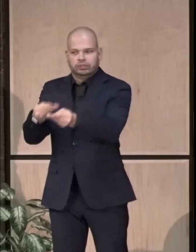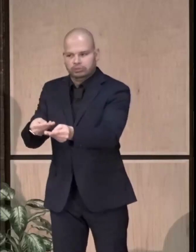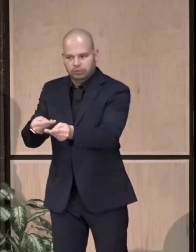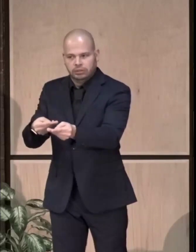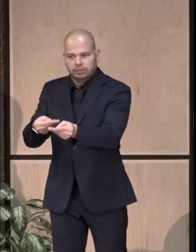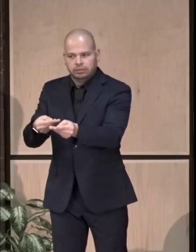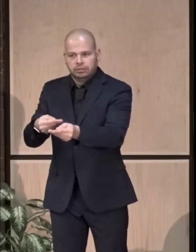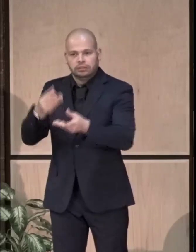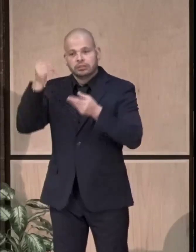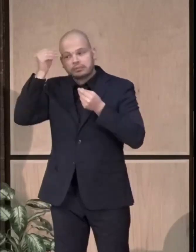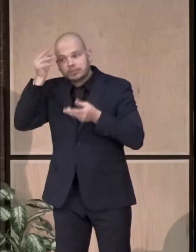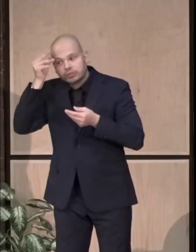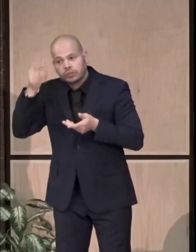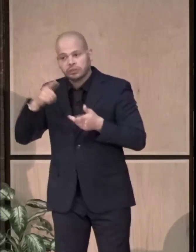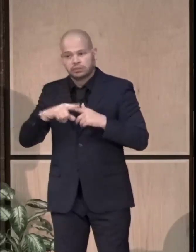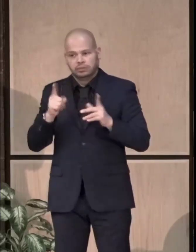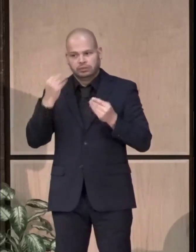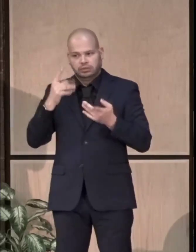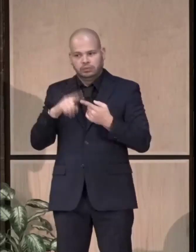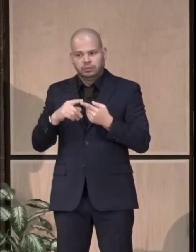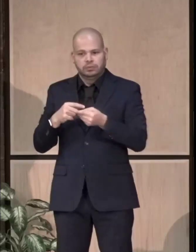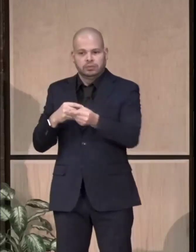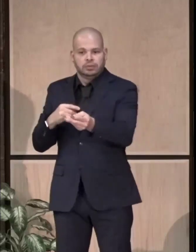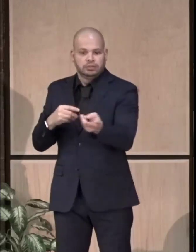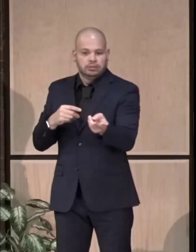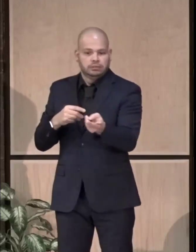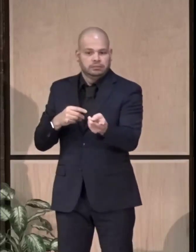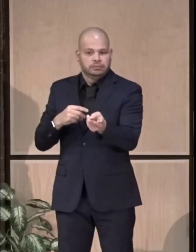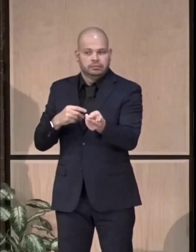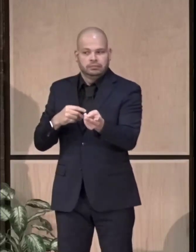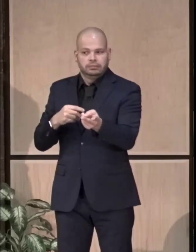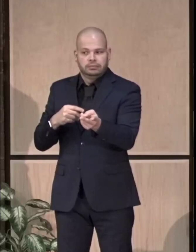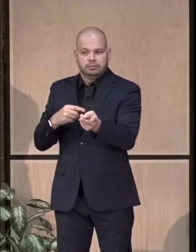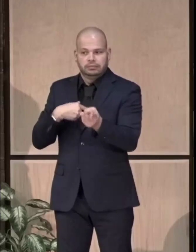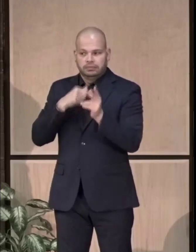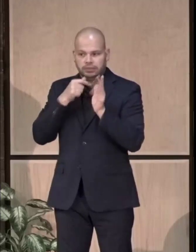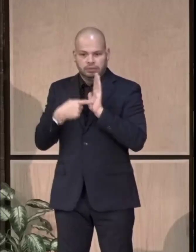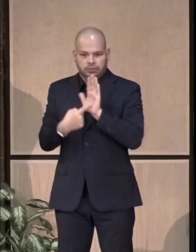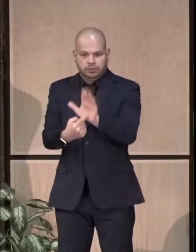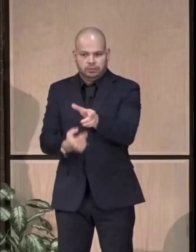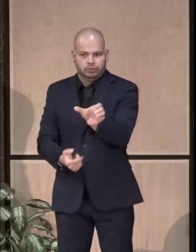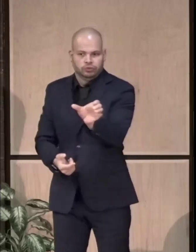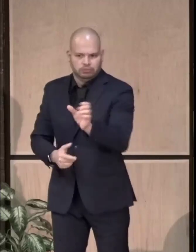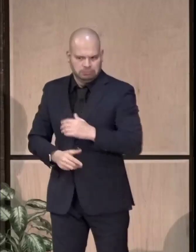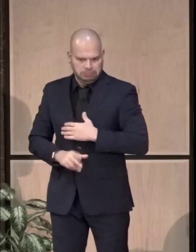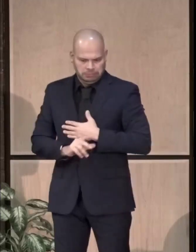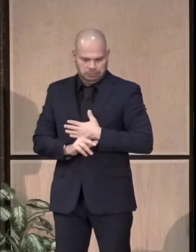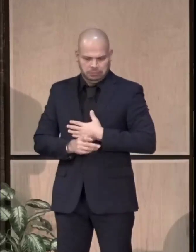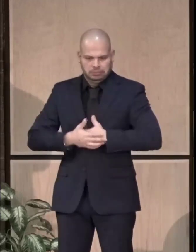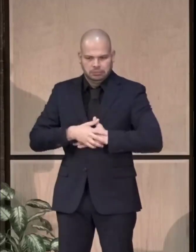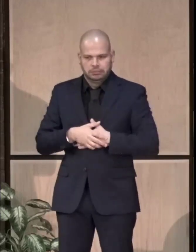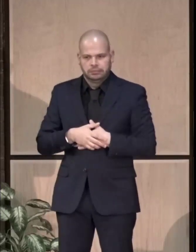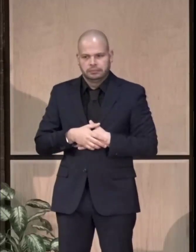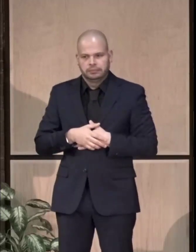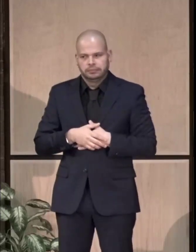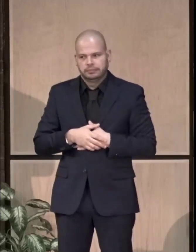relayed regarding the text, but I did not provide them, show them the text messages. It was on your phone.